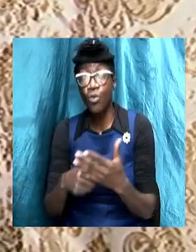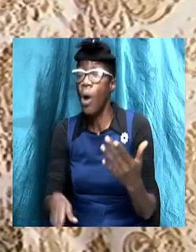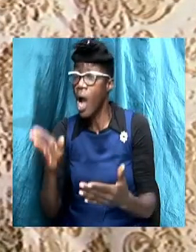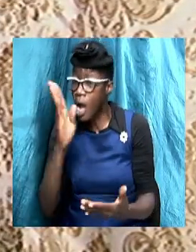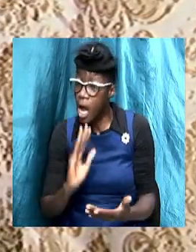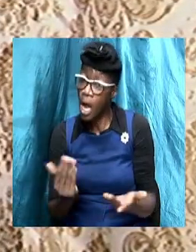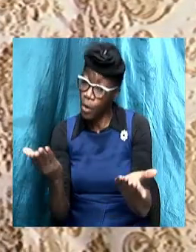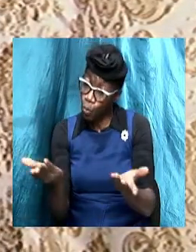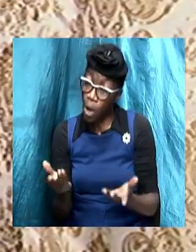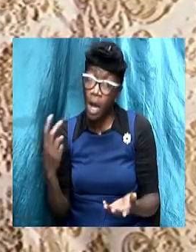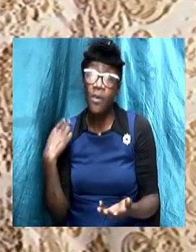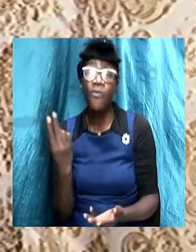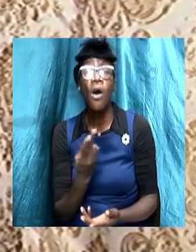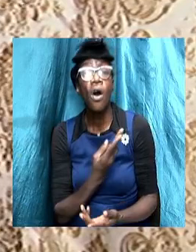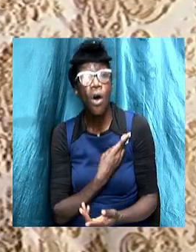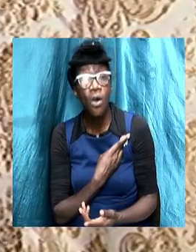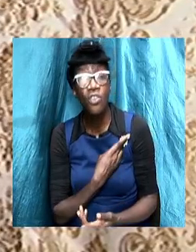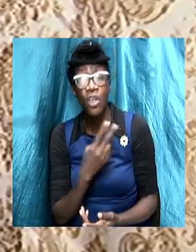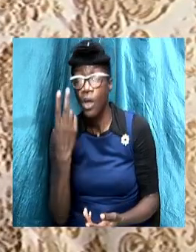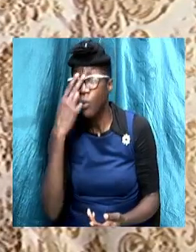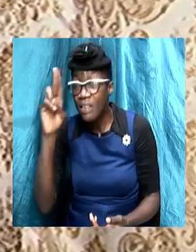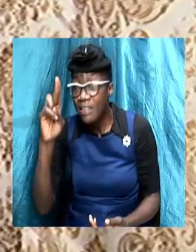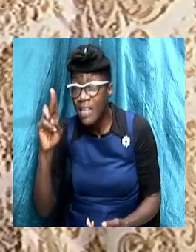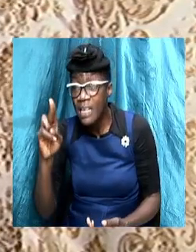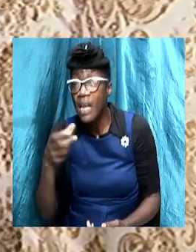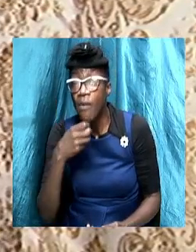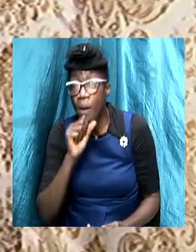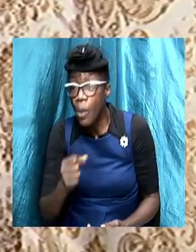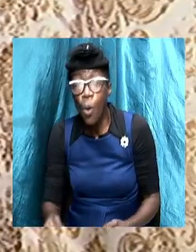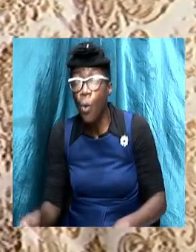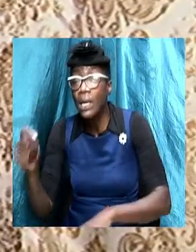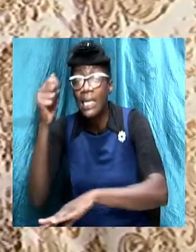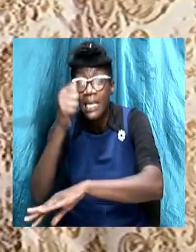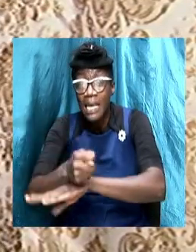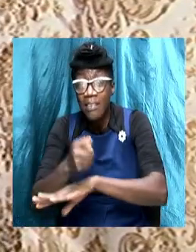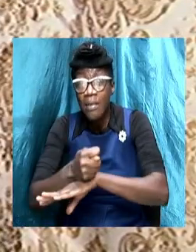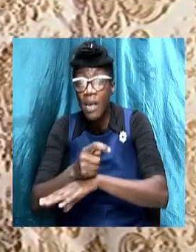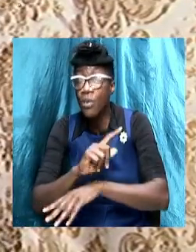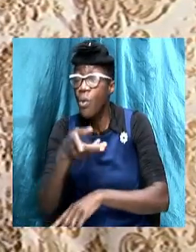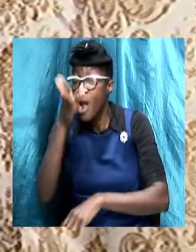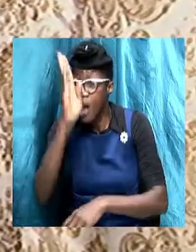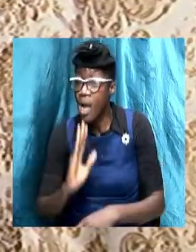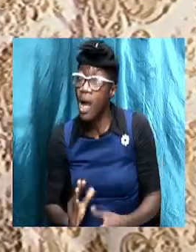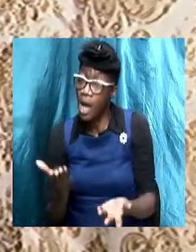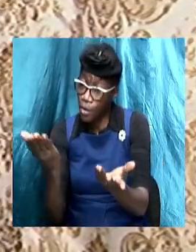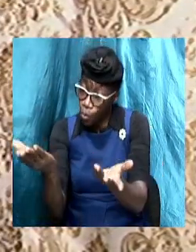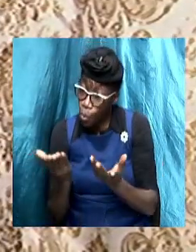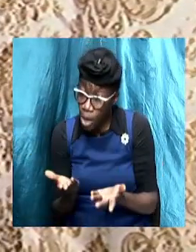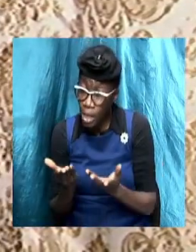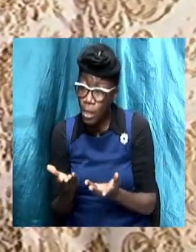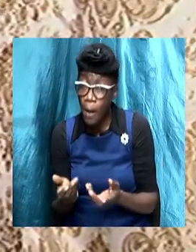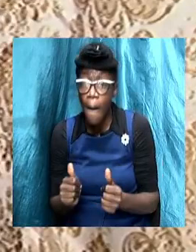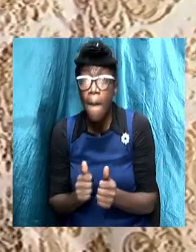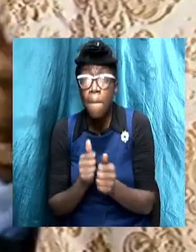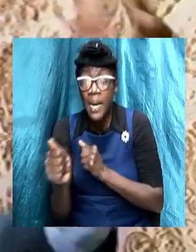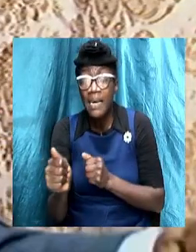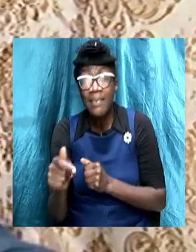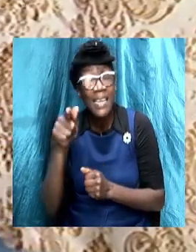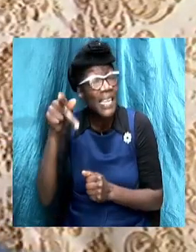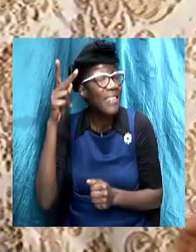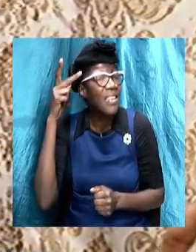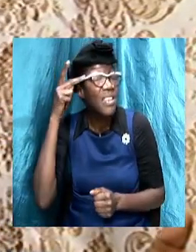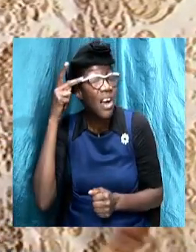us. And we see it even from the Old Testament, where God's intention was to pass on his knowledge from